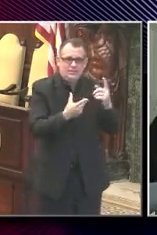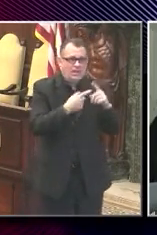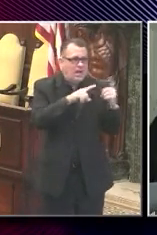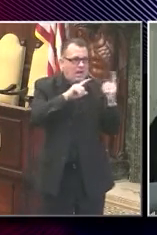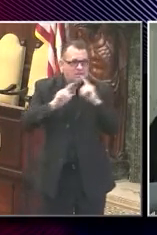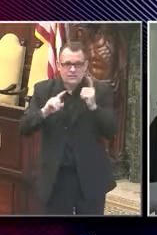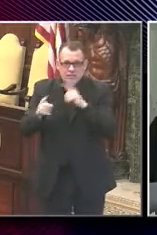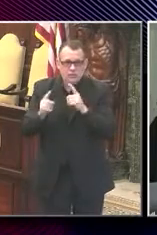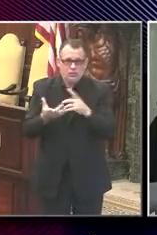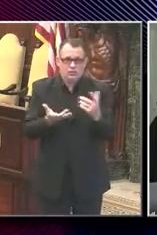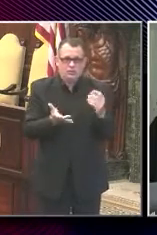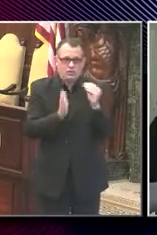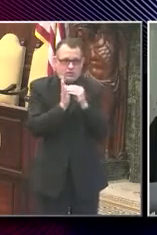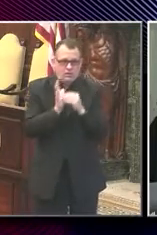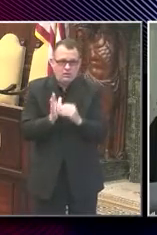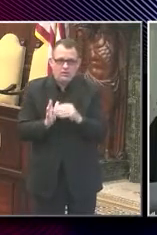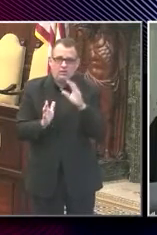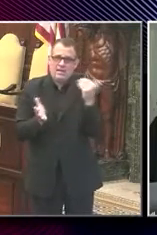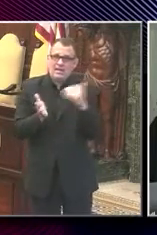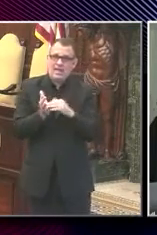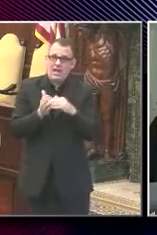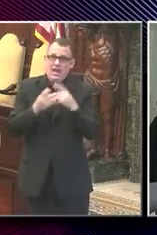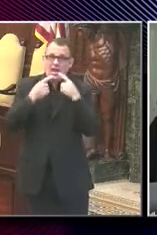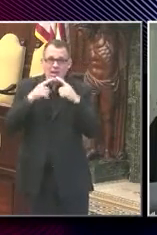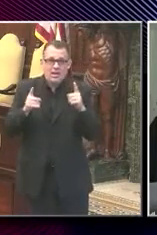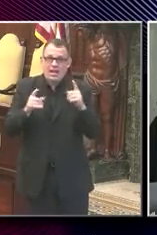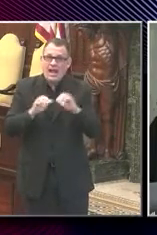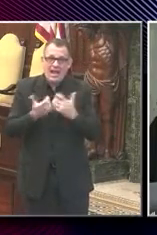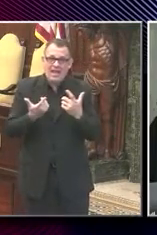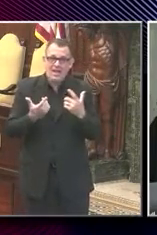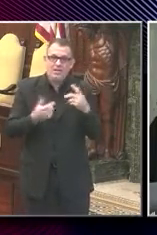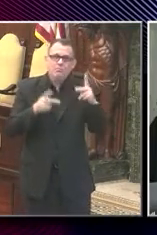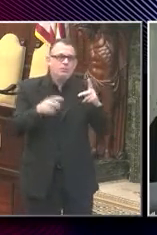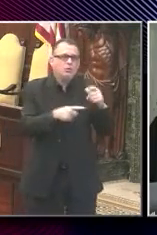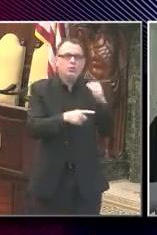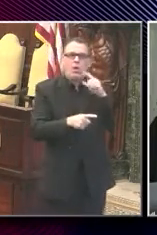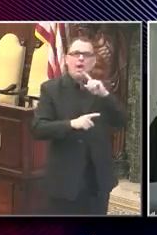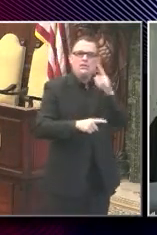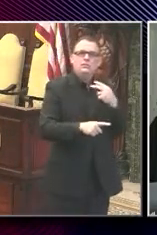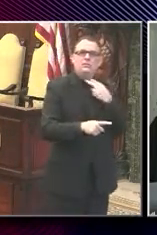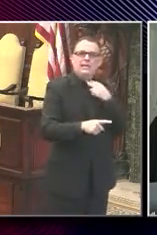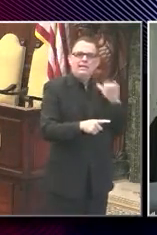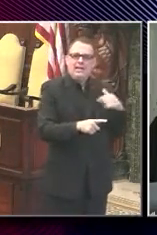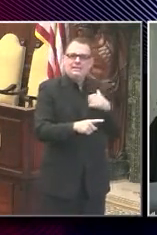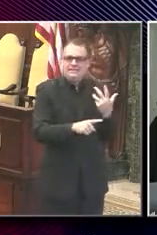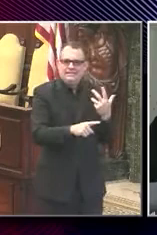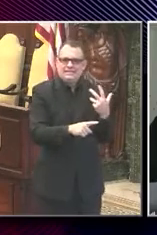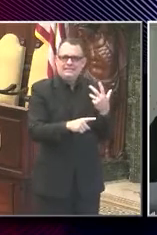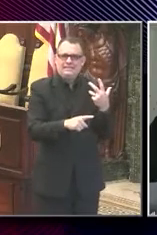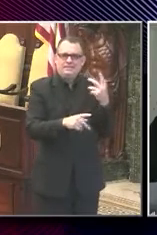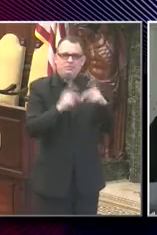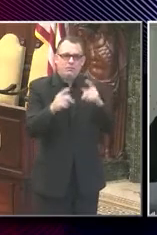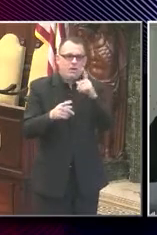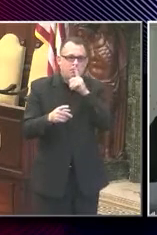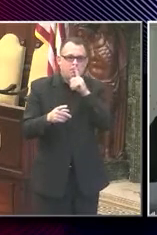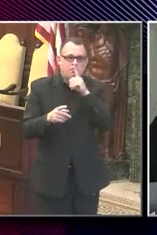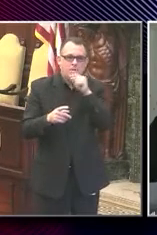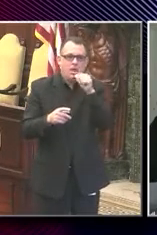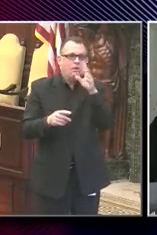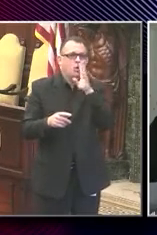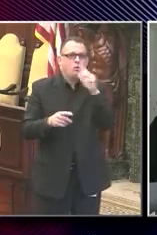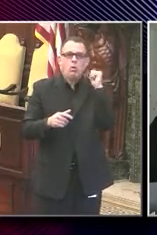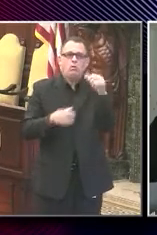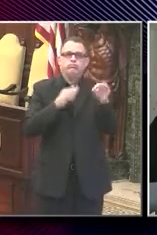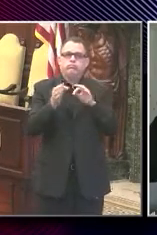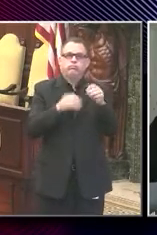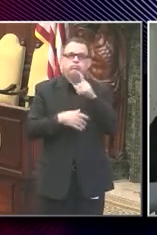to the success of contact tracing right now is people who don't answer the phone calls from our staff or people who don't provide information on contacts. Now,